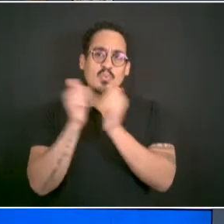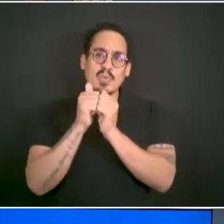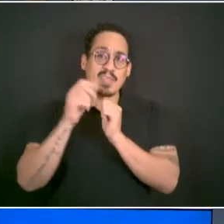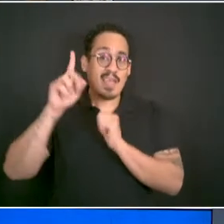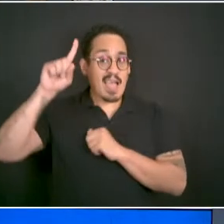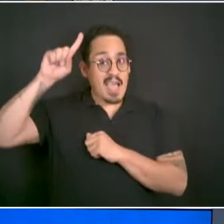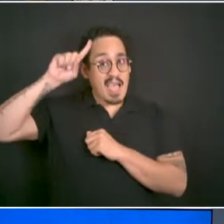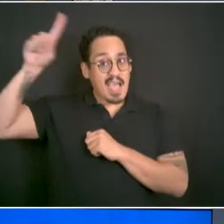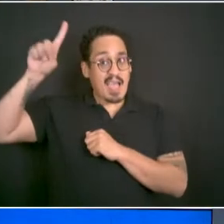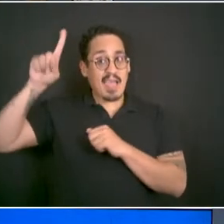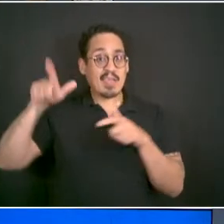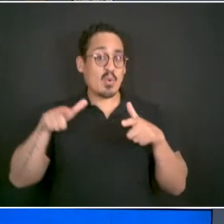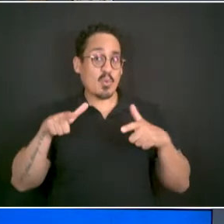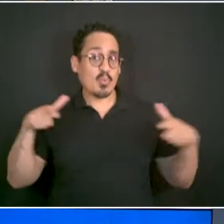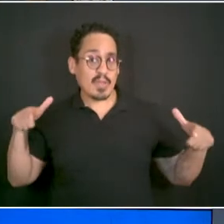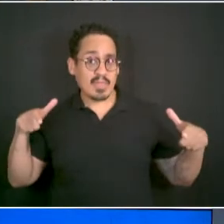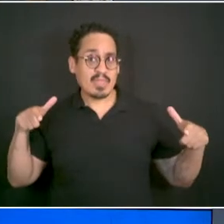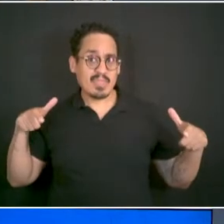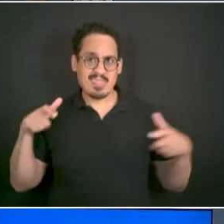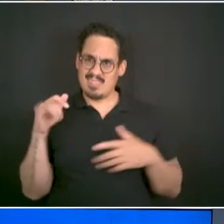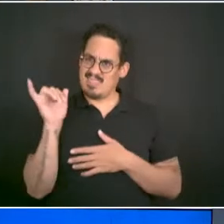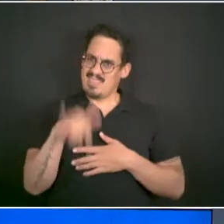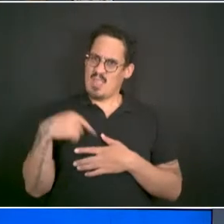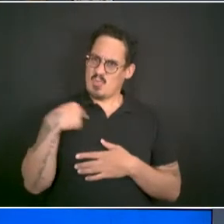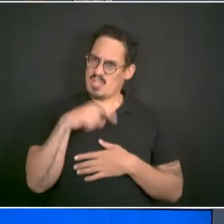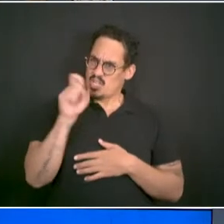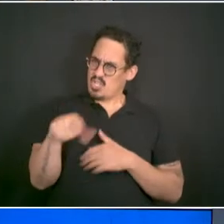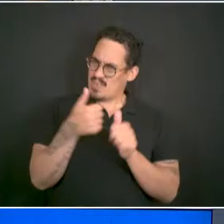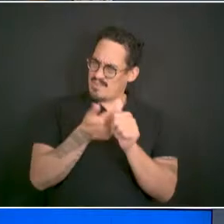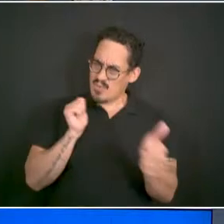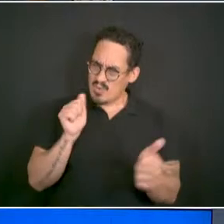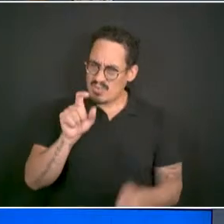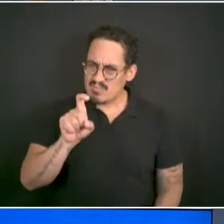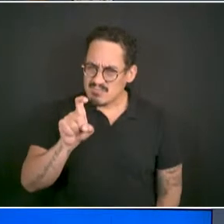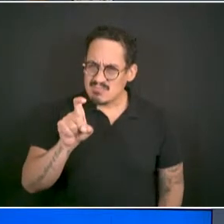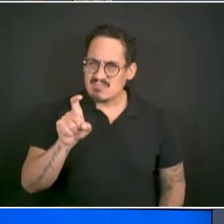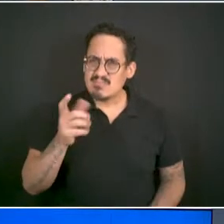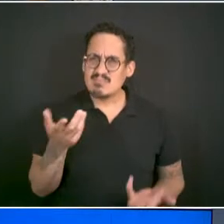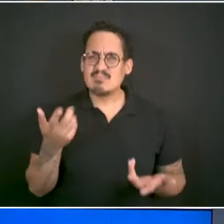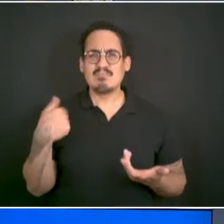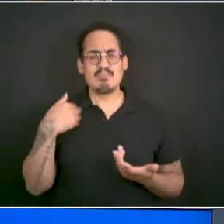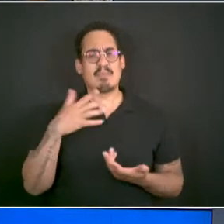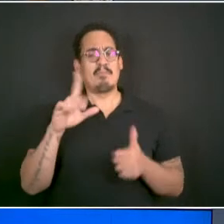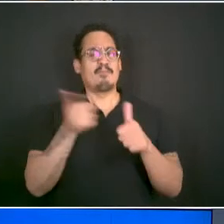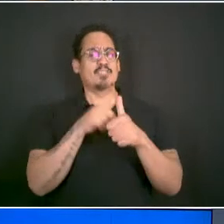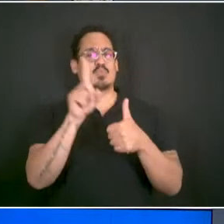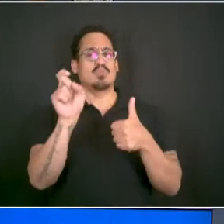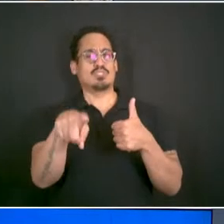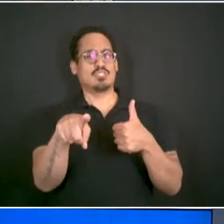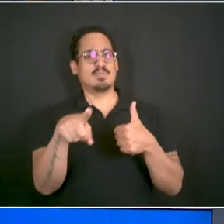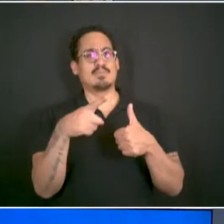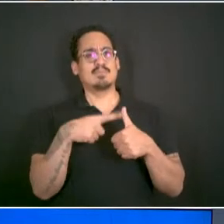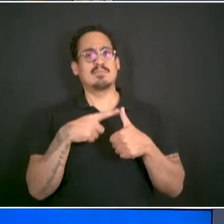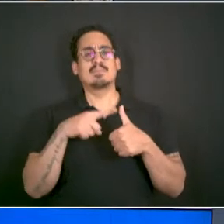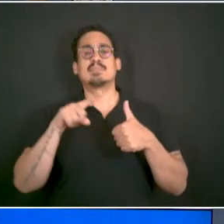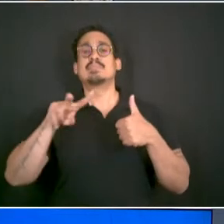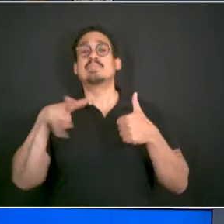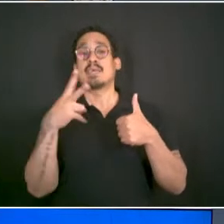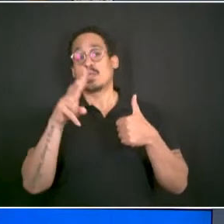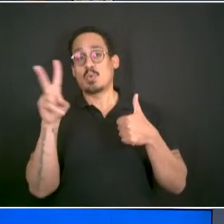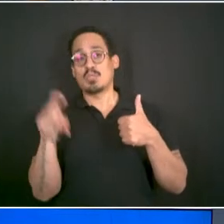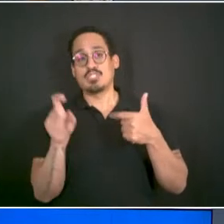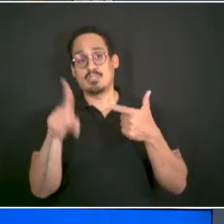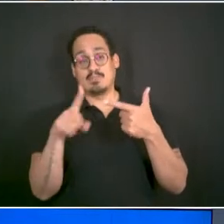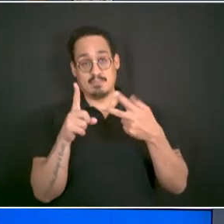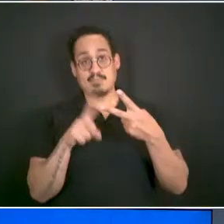we can prevent disasters like that going forward? And secondly, New York City, we're here. The